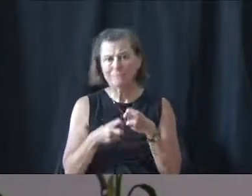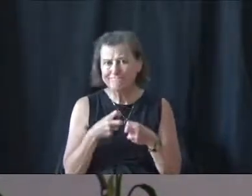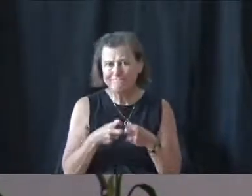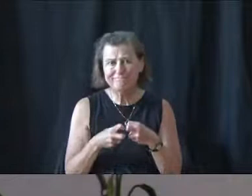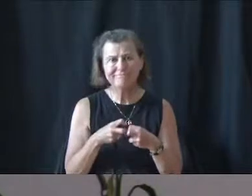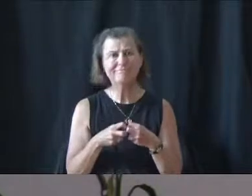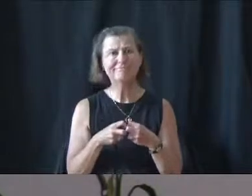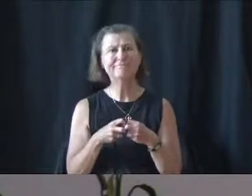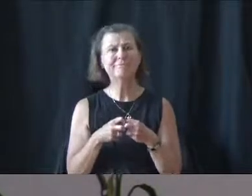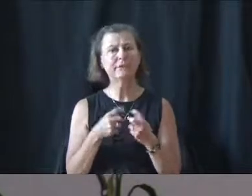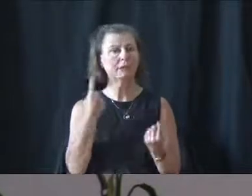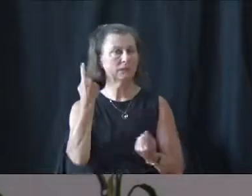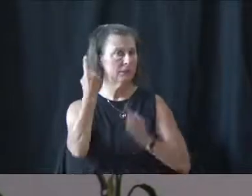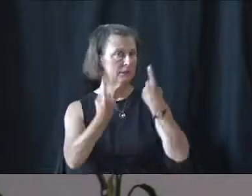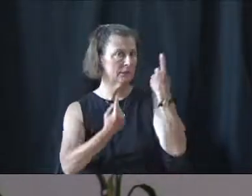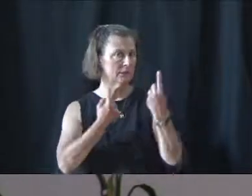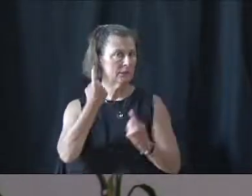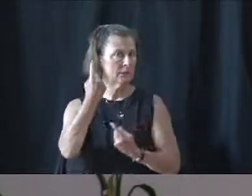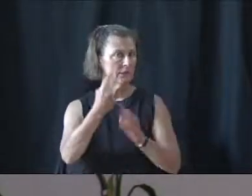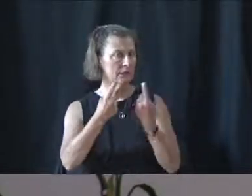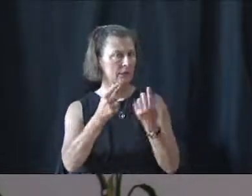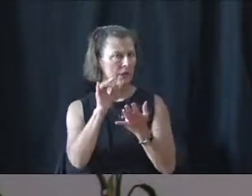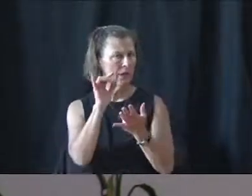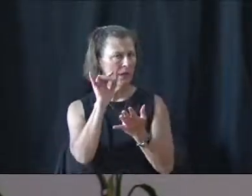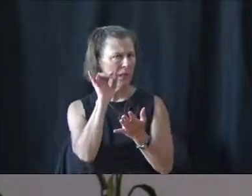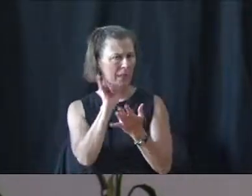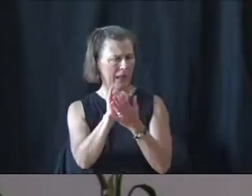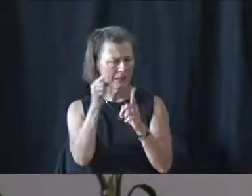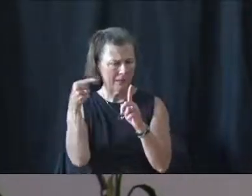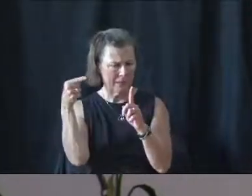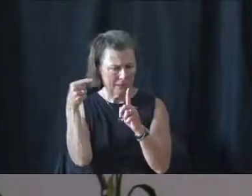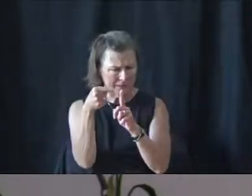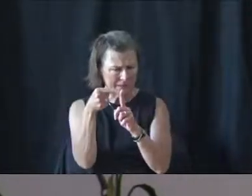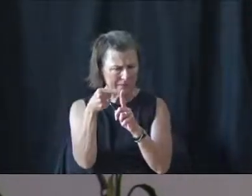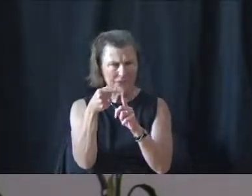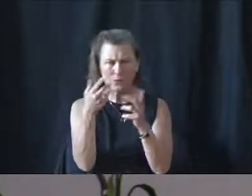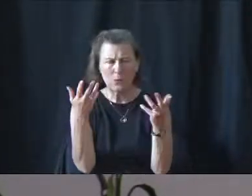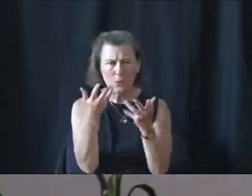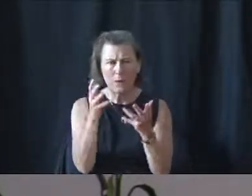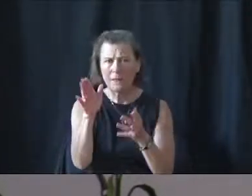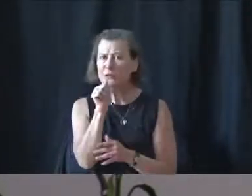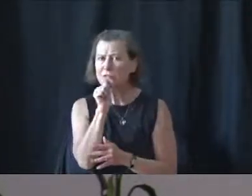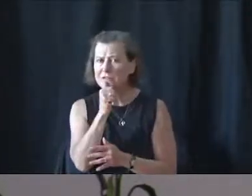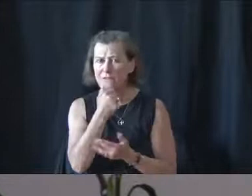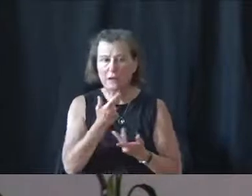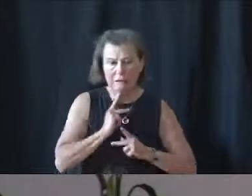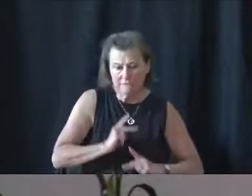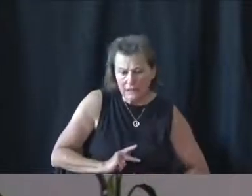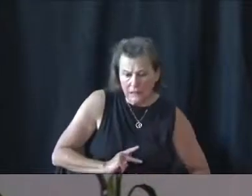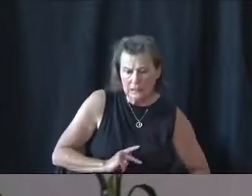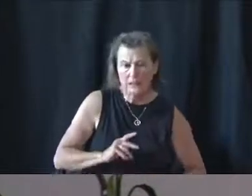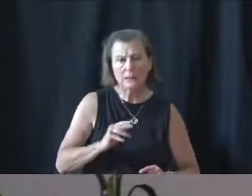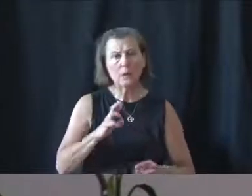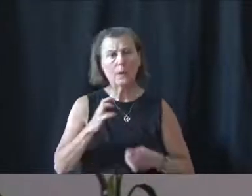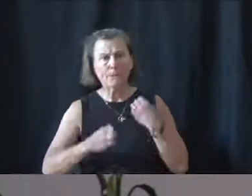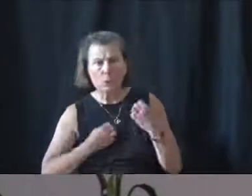And consider the specific nature of their suffering, be it a physical injury or illness,